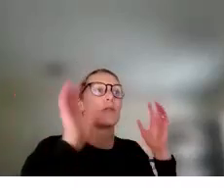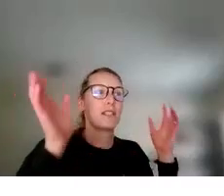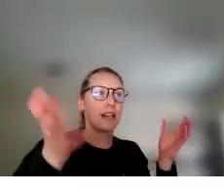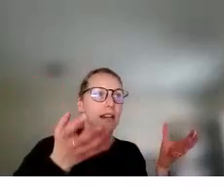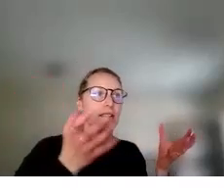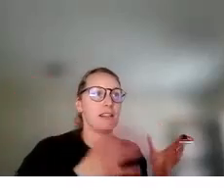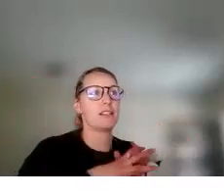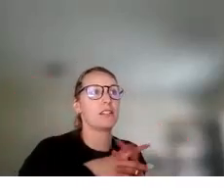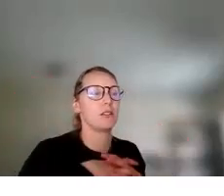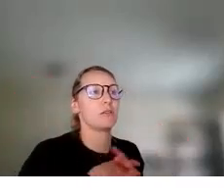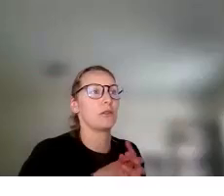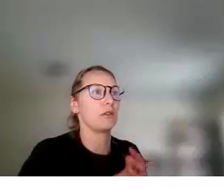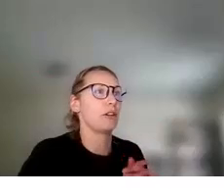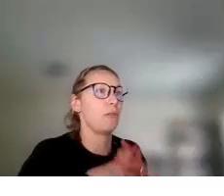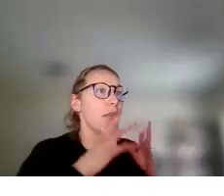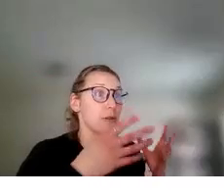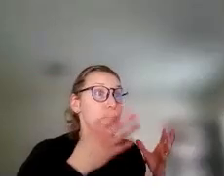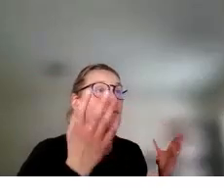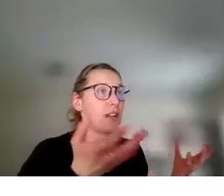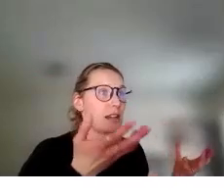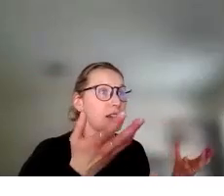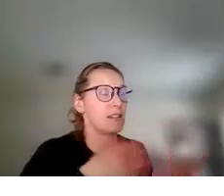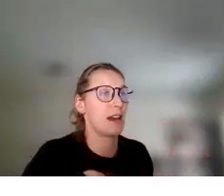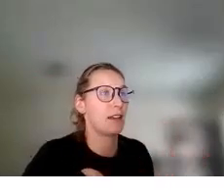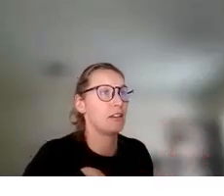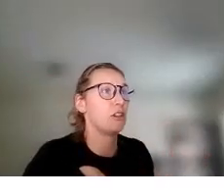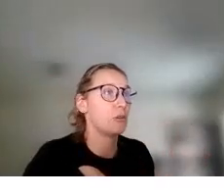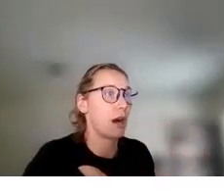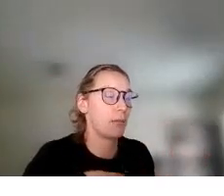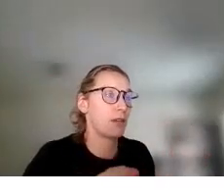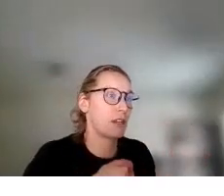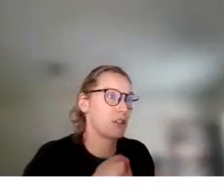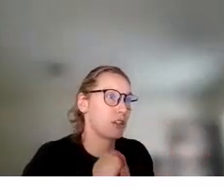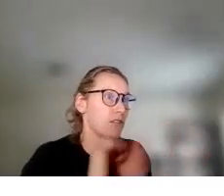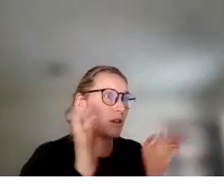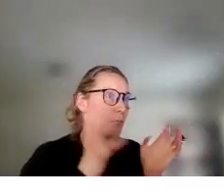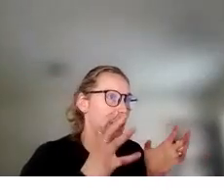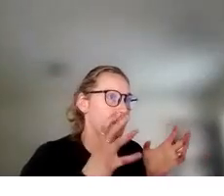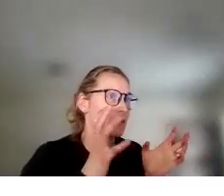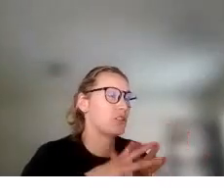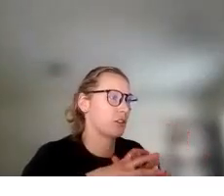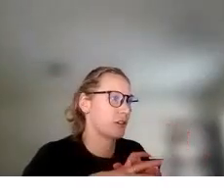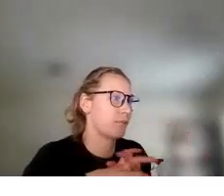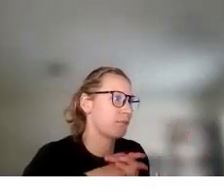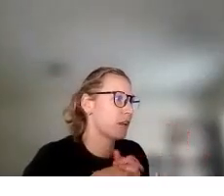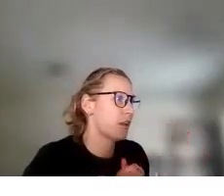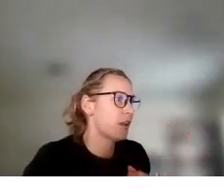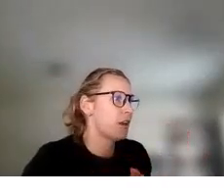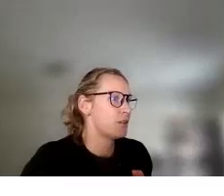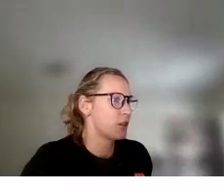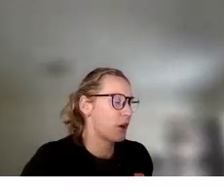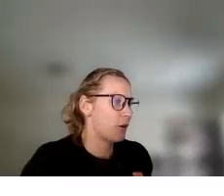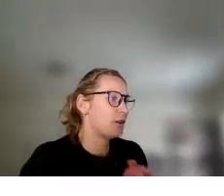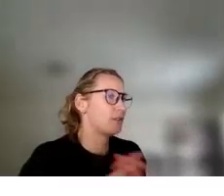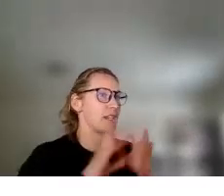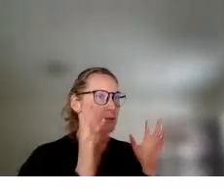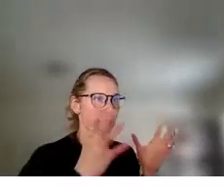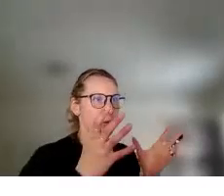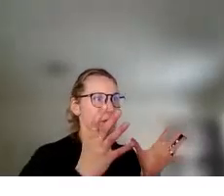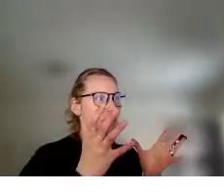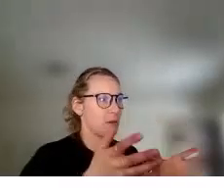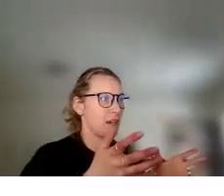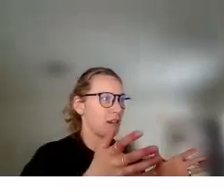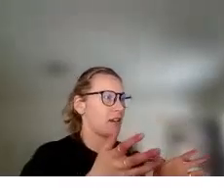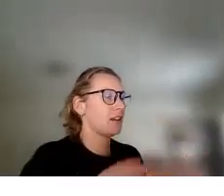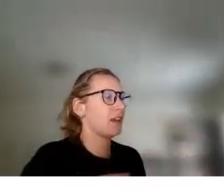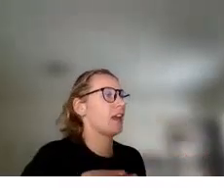population and retitle it to, better reflect that new population of combined children. So that's